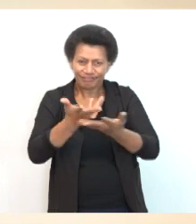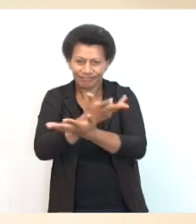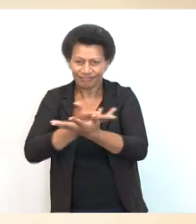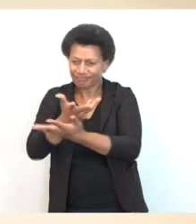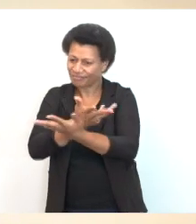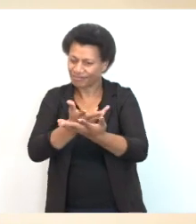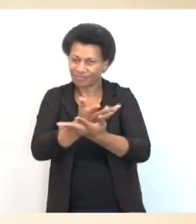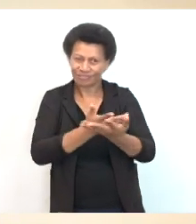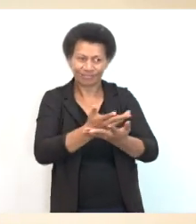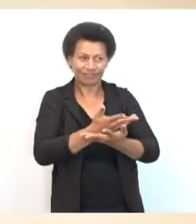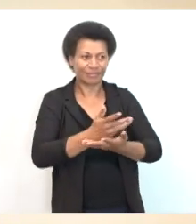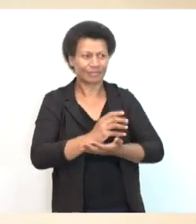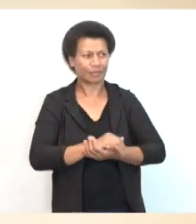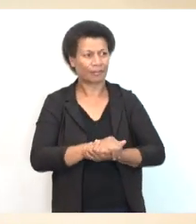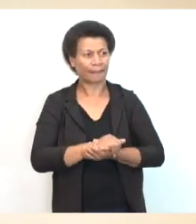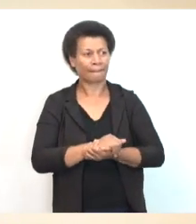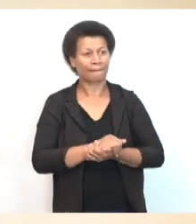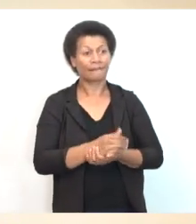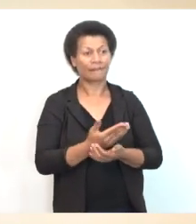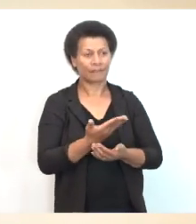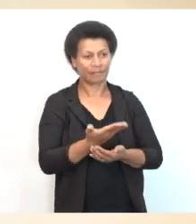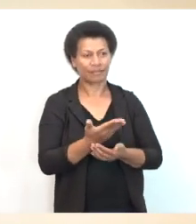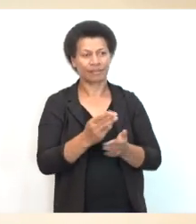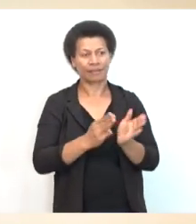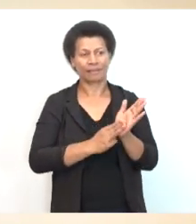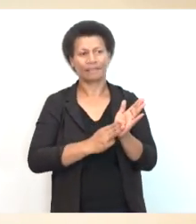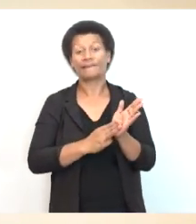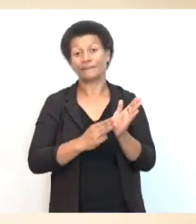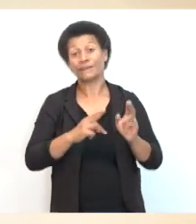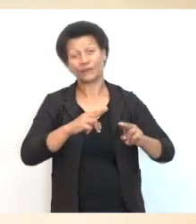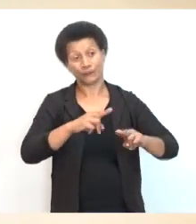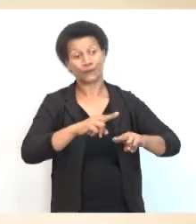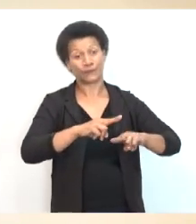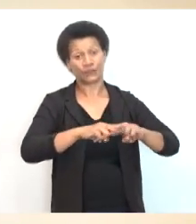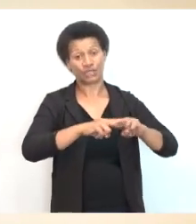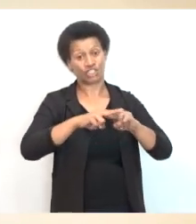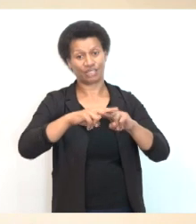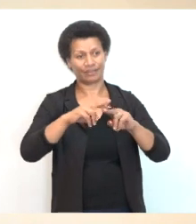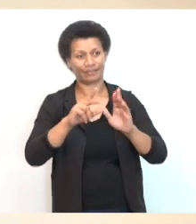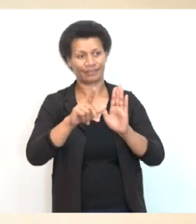party. This morning, there was a briefing and Minister for Home Affairs was present.